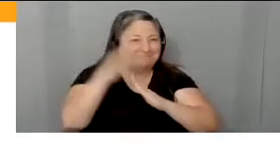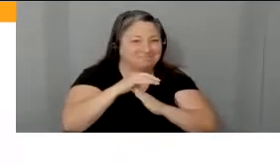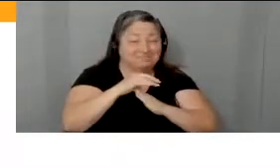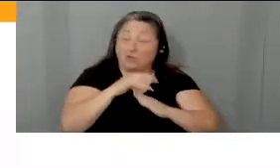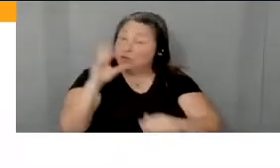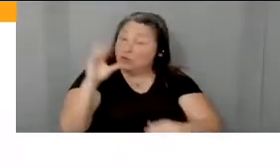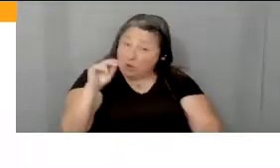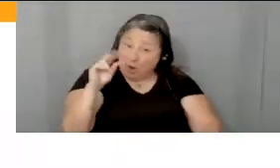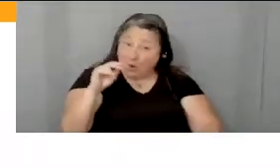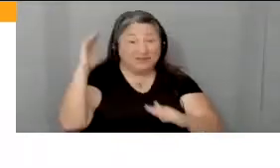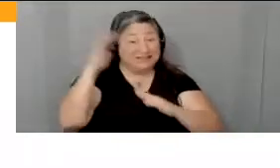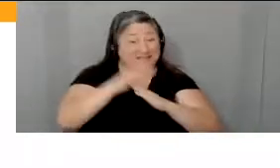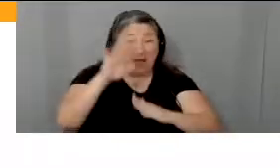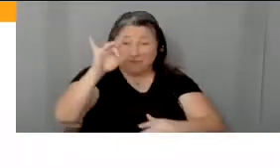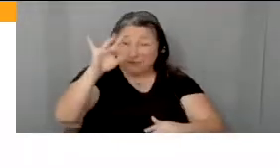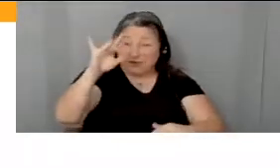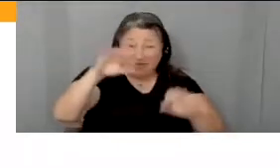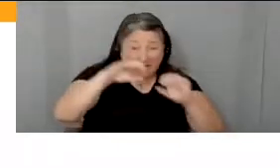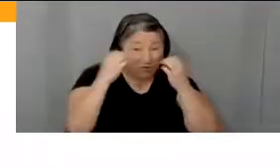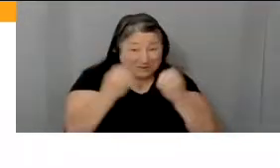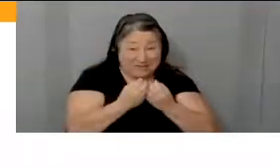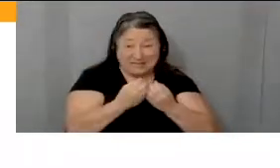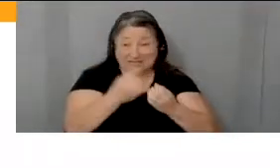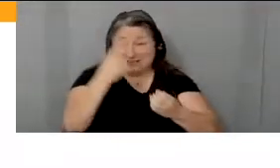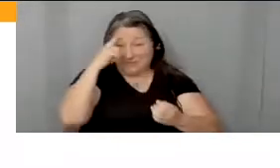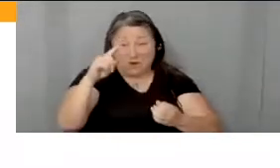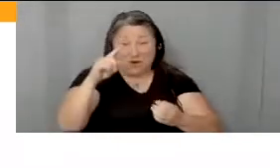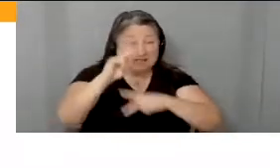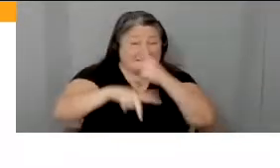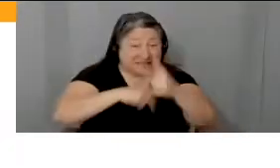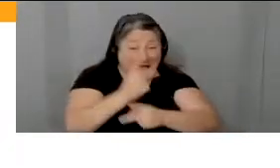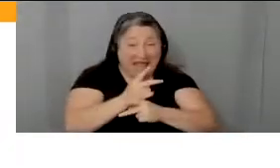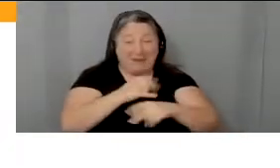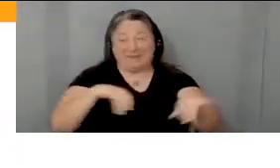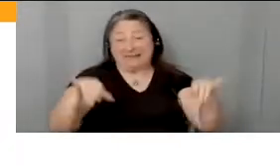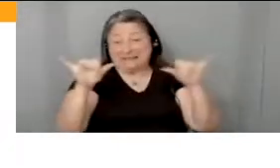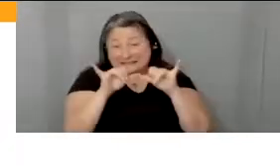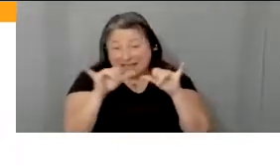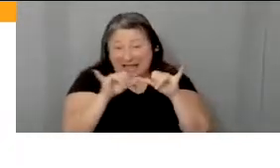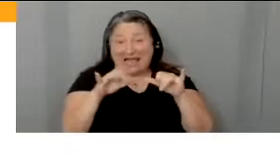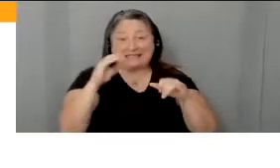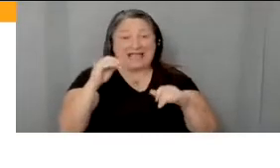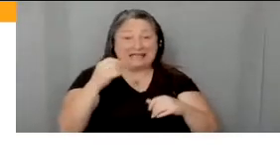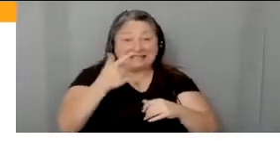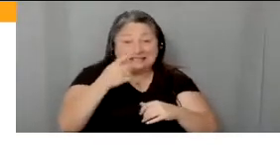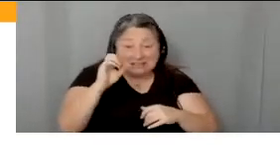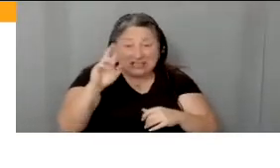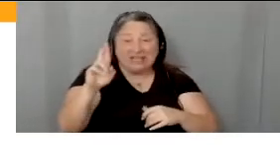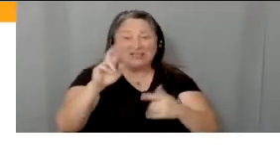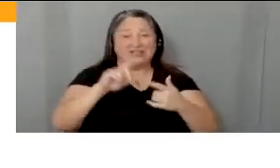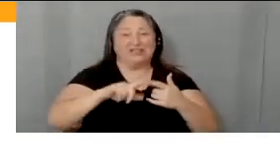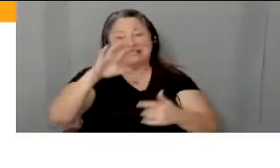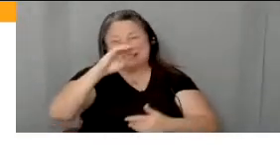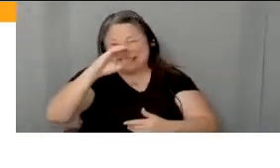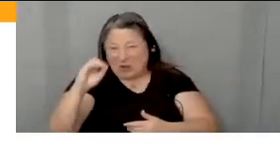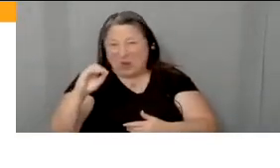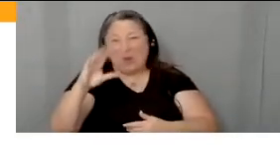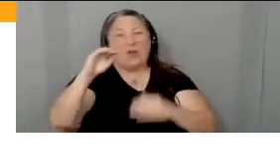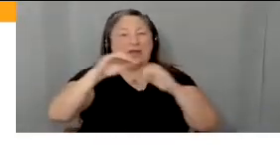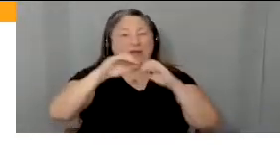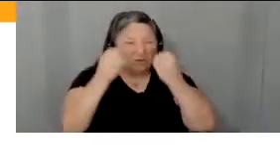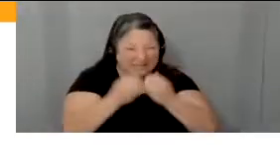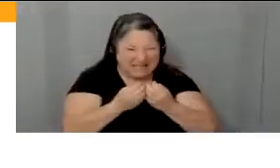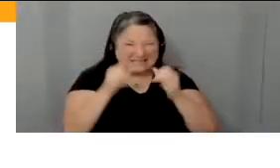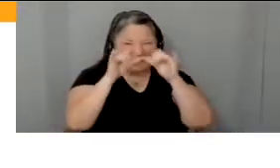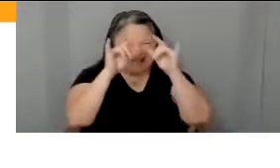The top 25 organizations in terms of type and size and gender of CEO and budget and organization